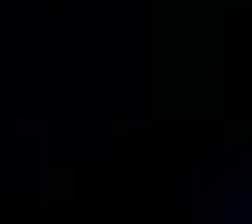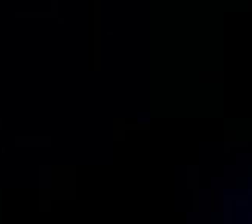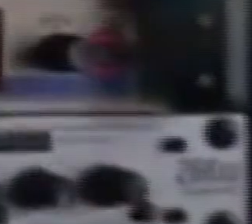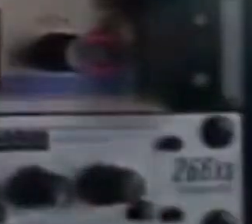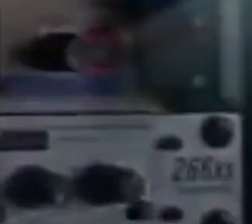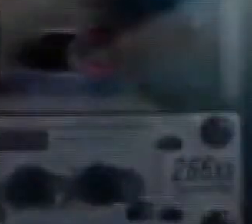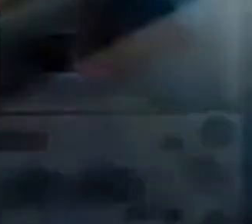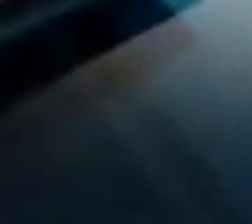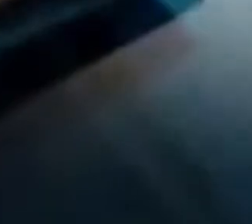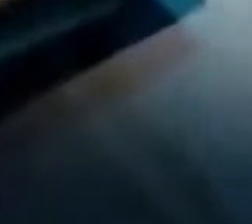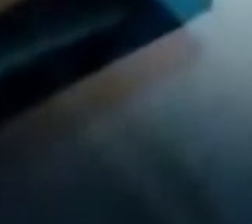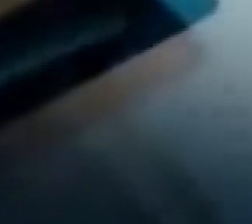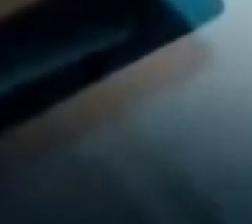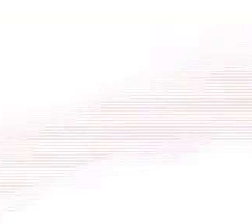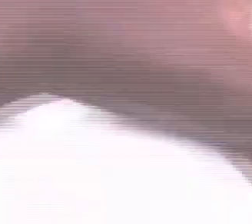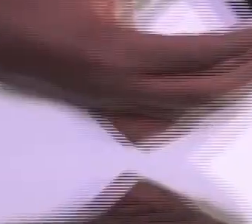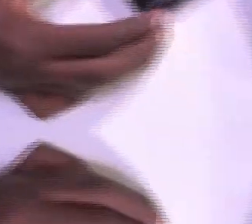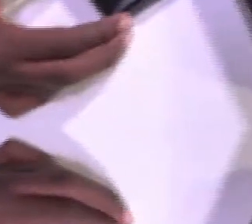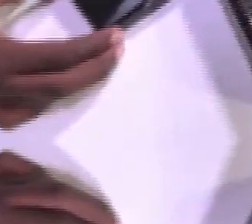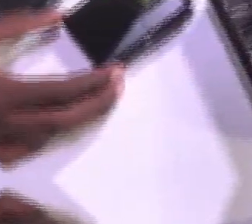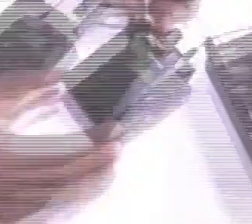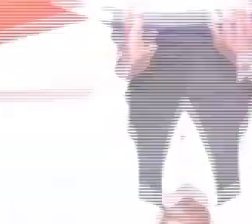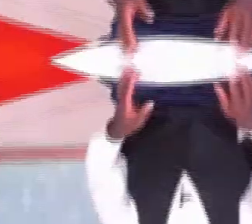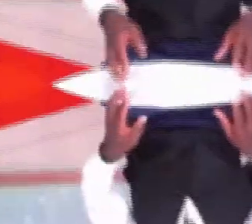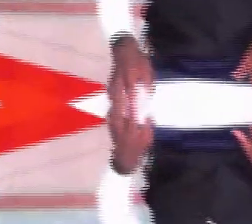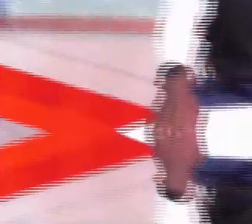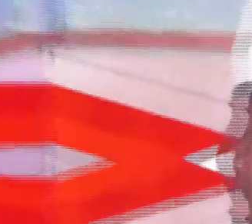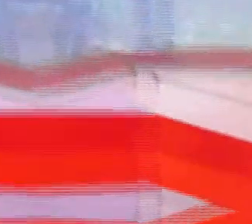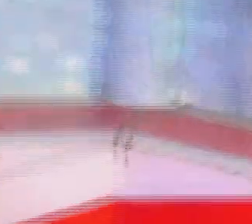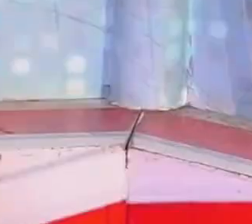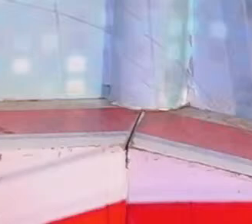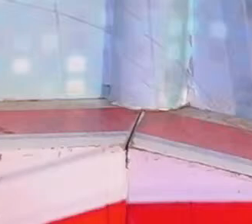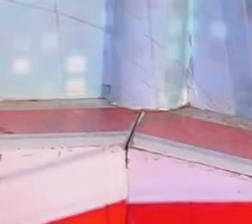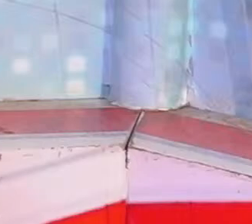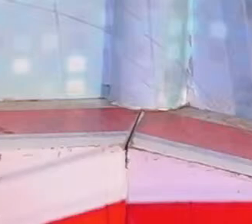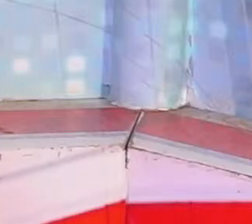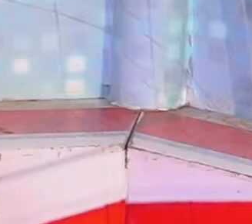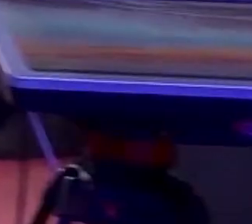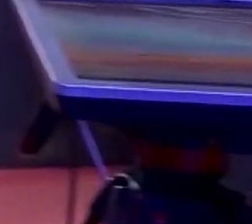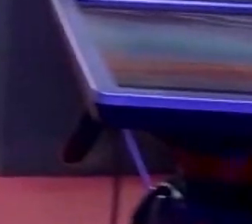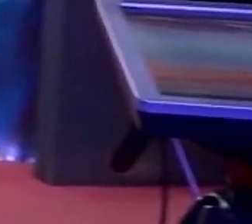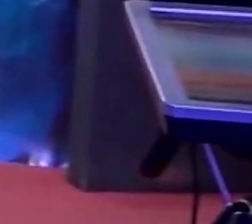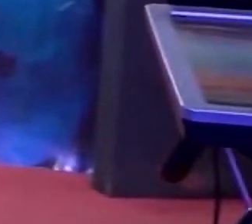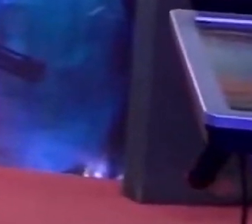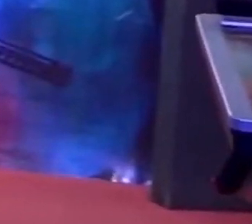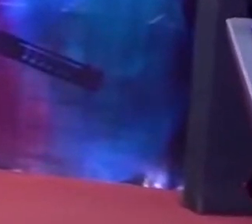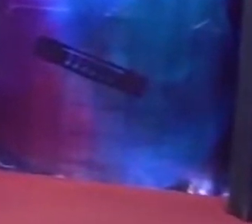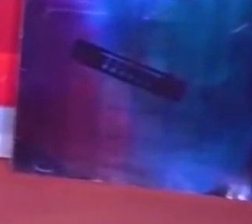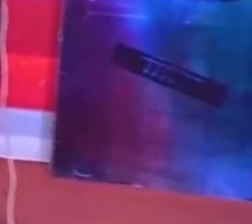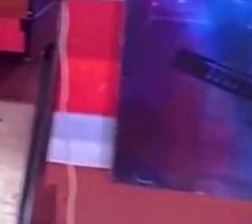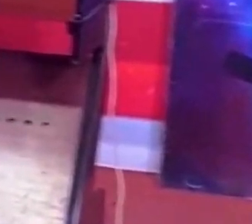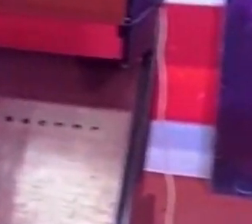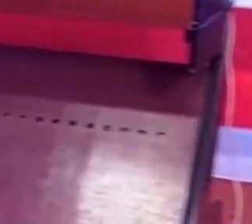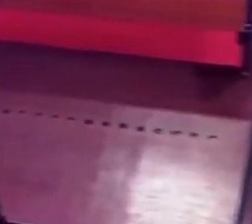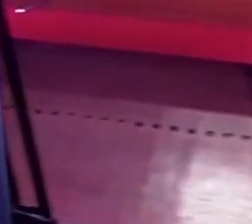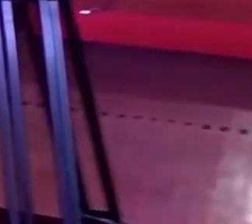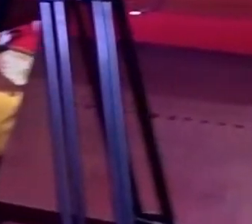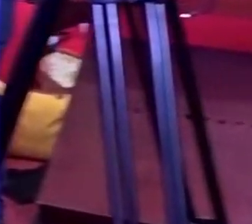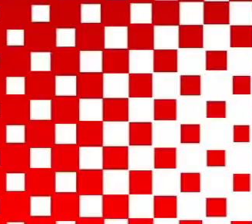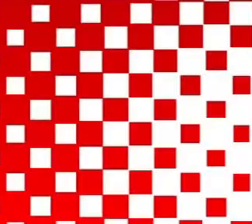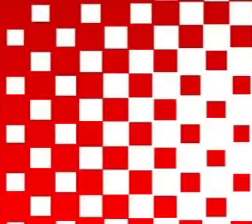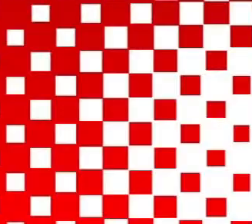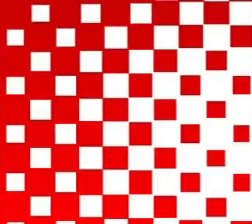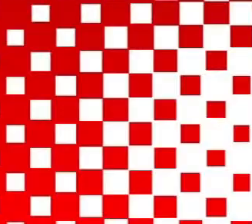at KUTV and discover your full potential in cutting-edge TV broadcasting. Graduates of these courses will receive professional